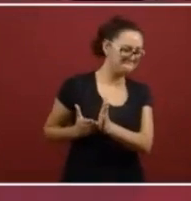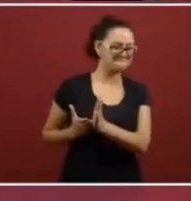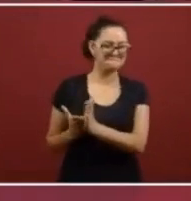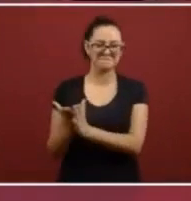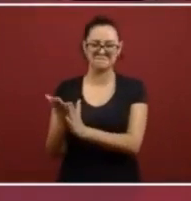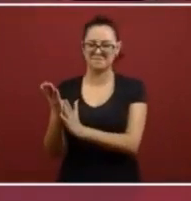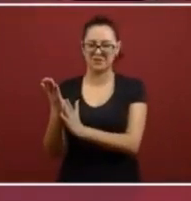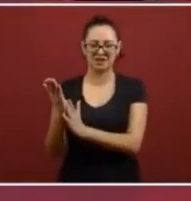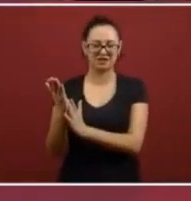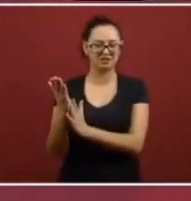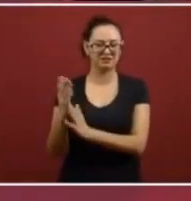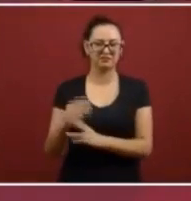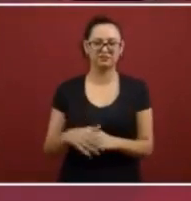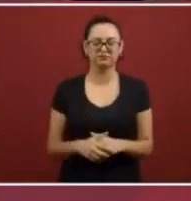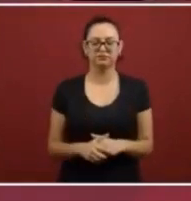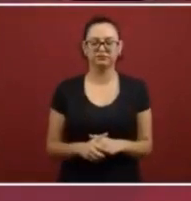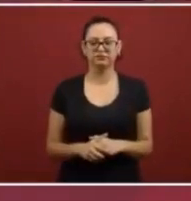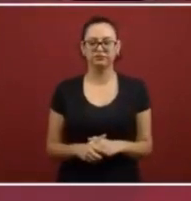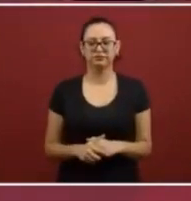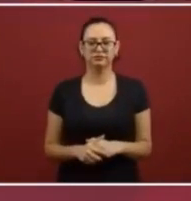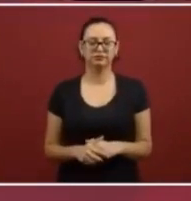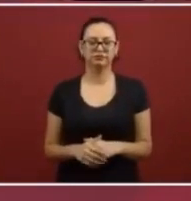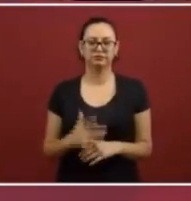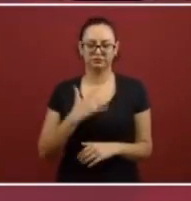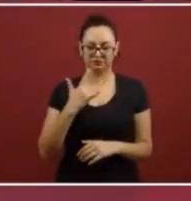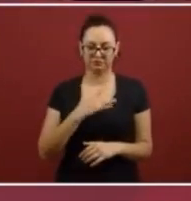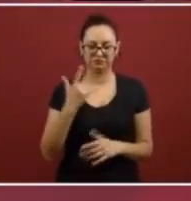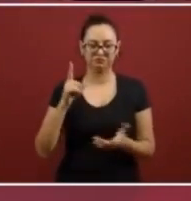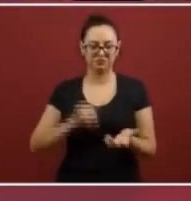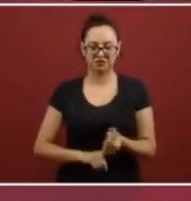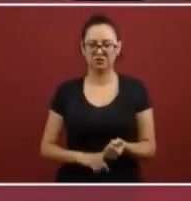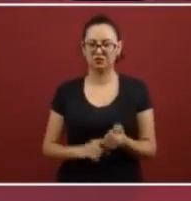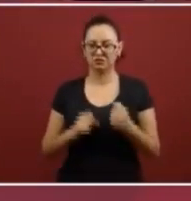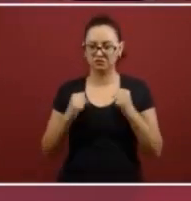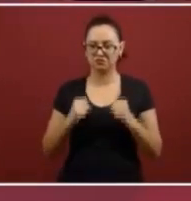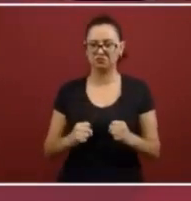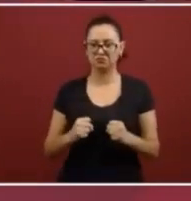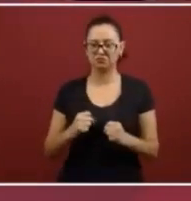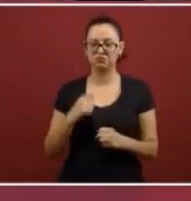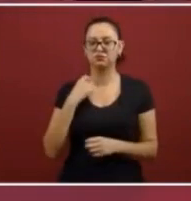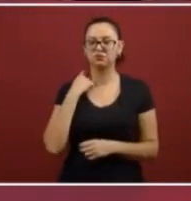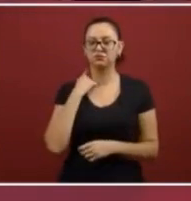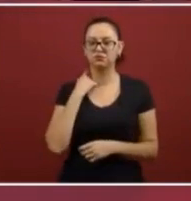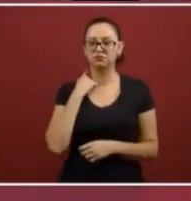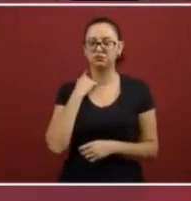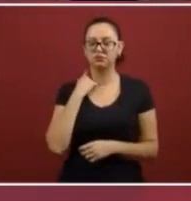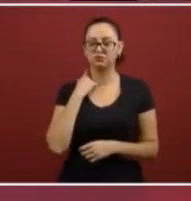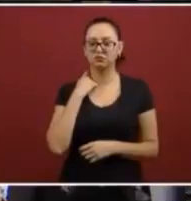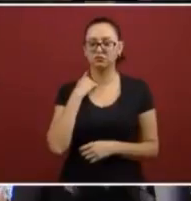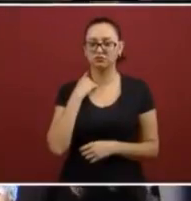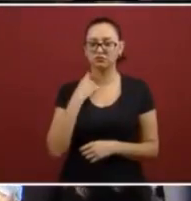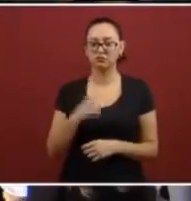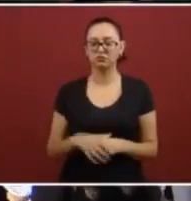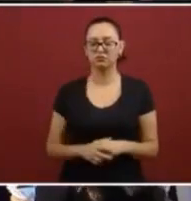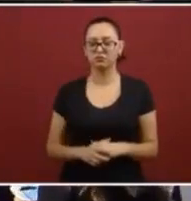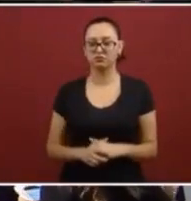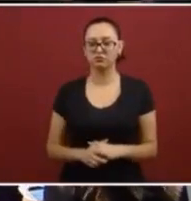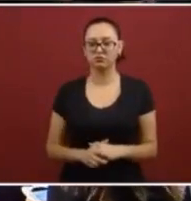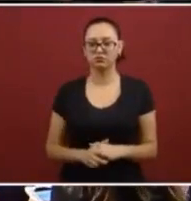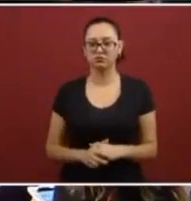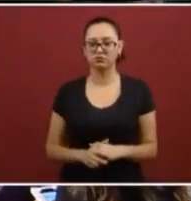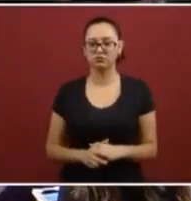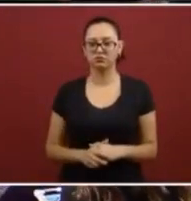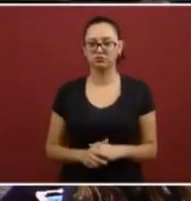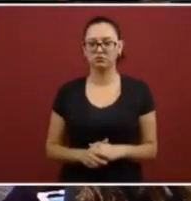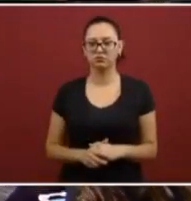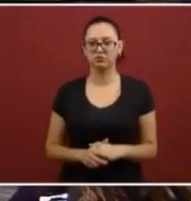un, con convicciones, with convictions, with, he says, indisputable honesty. pues